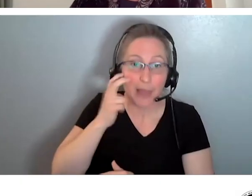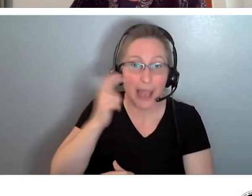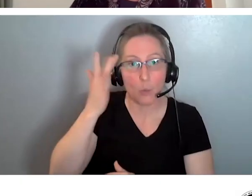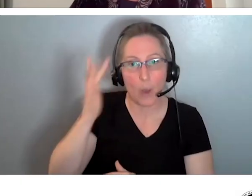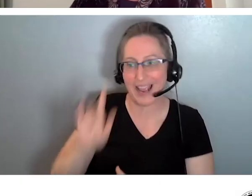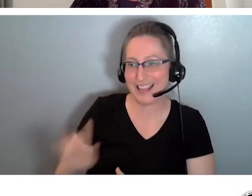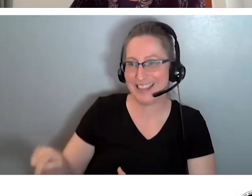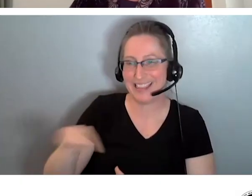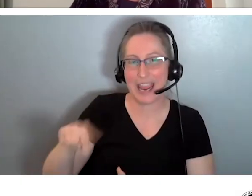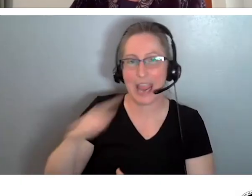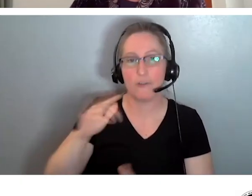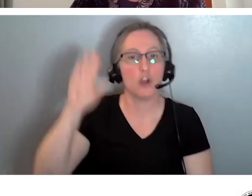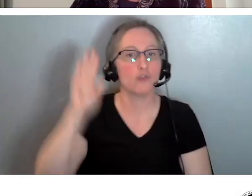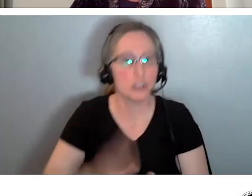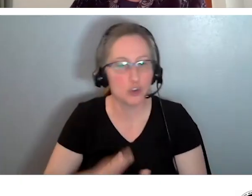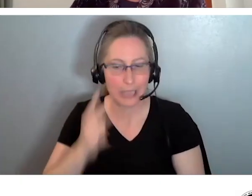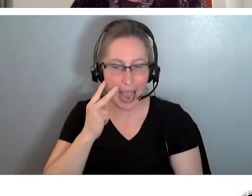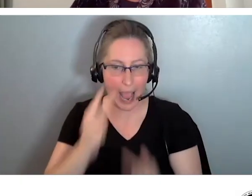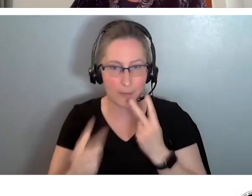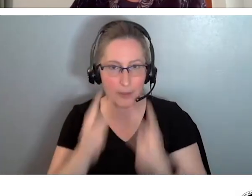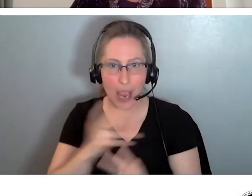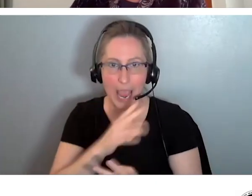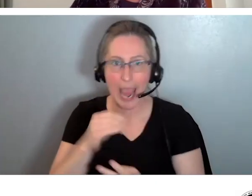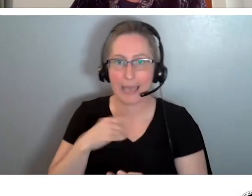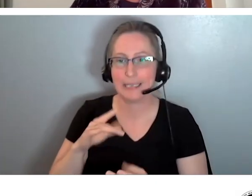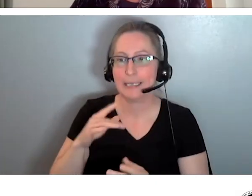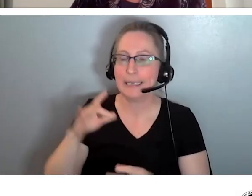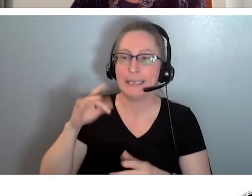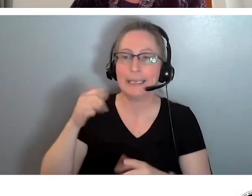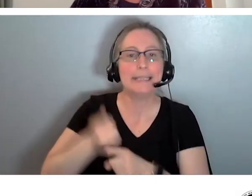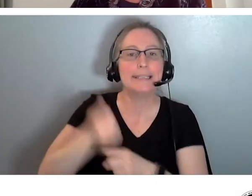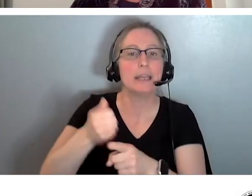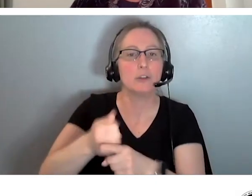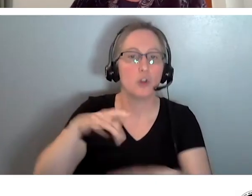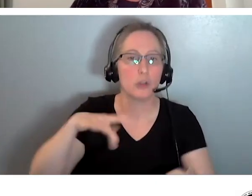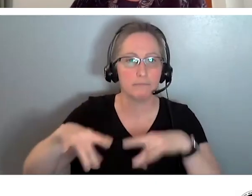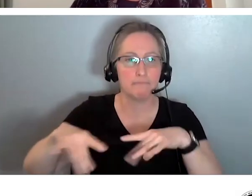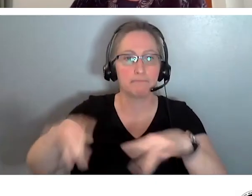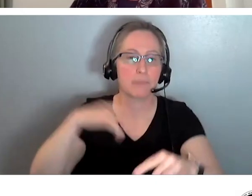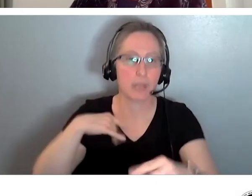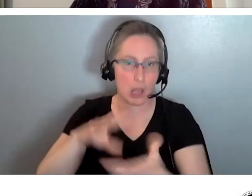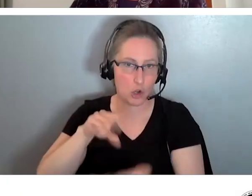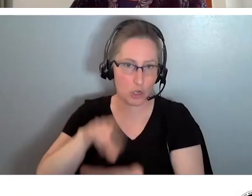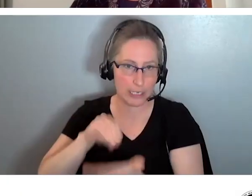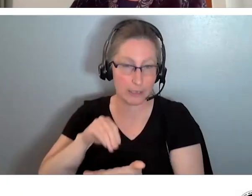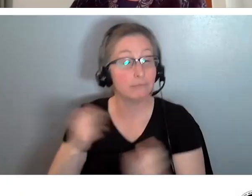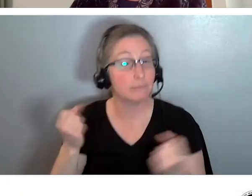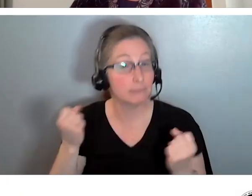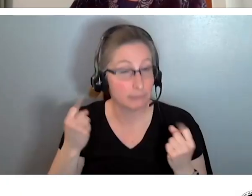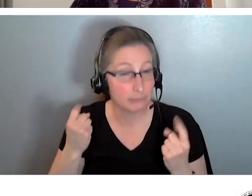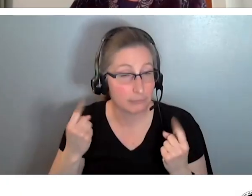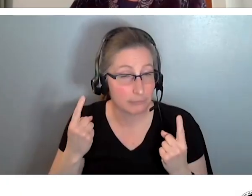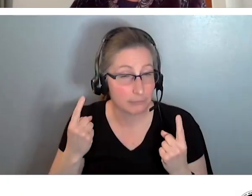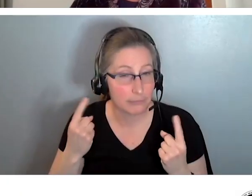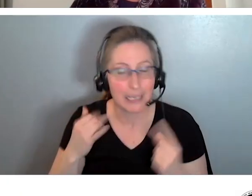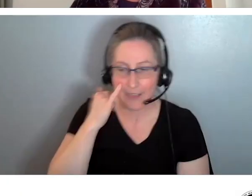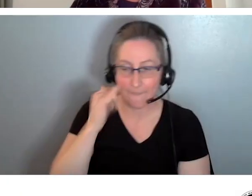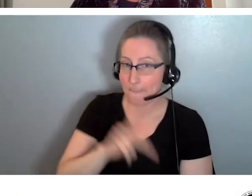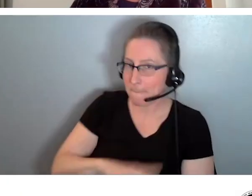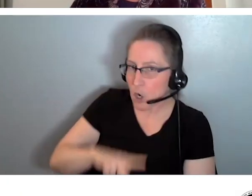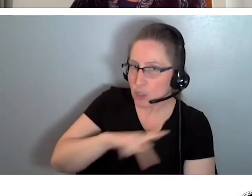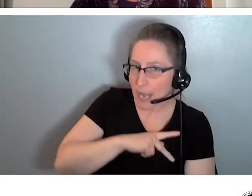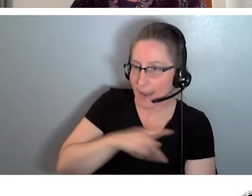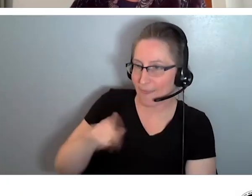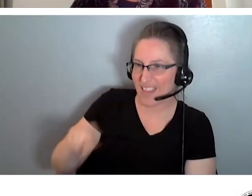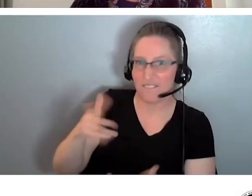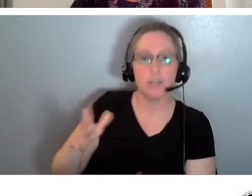of their reduced observational and incidental learning. You see, when it's